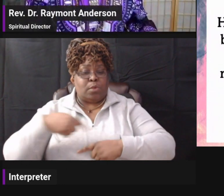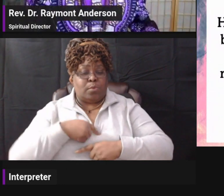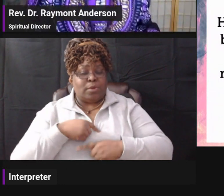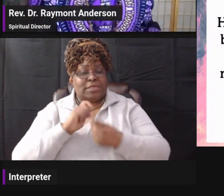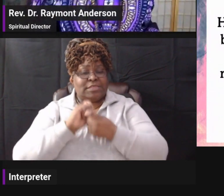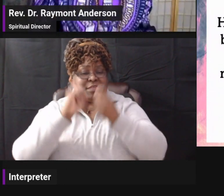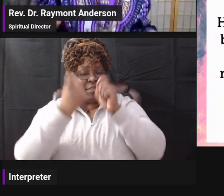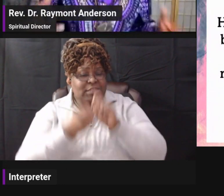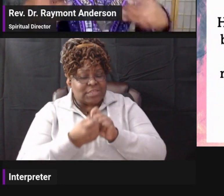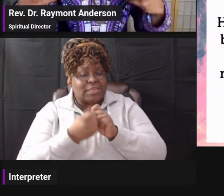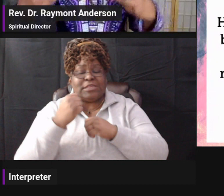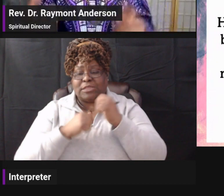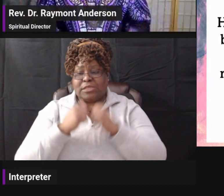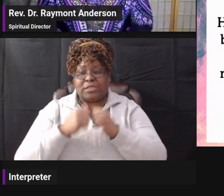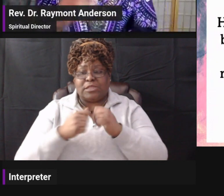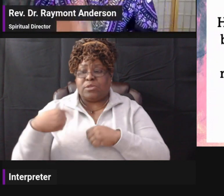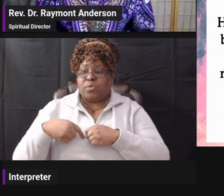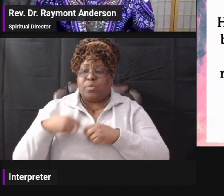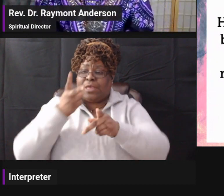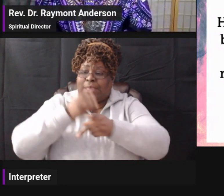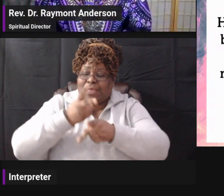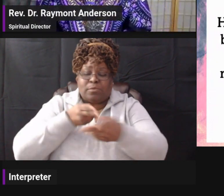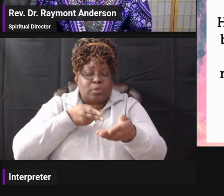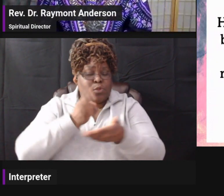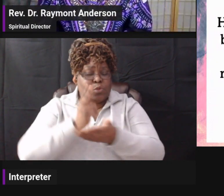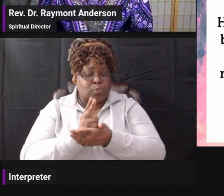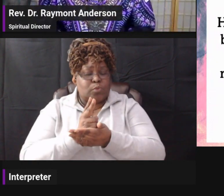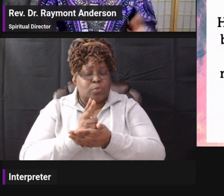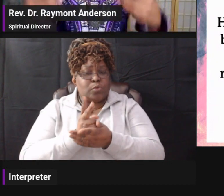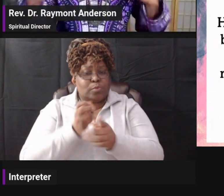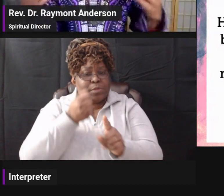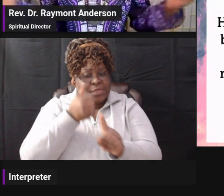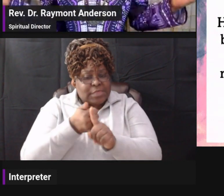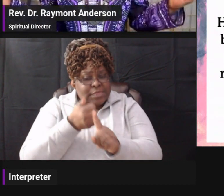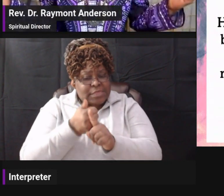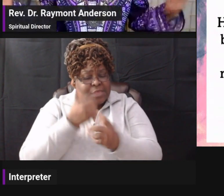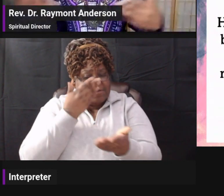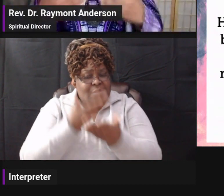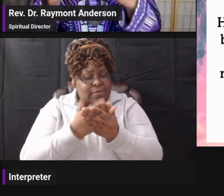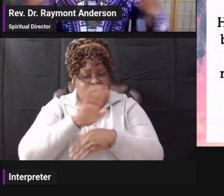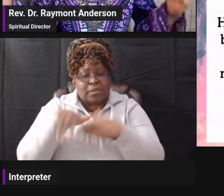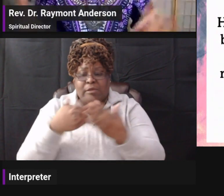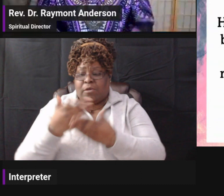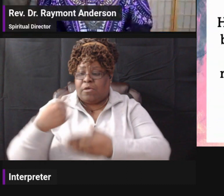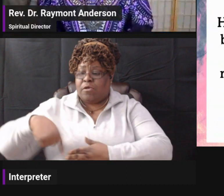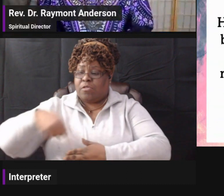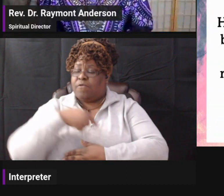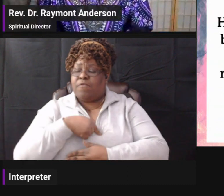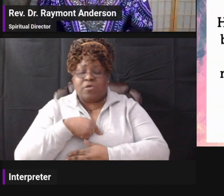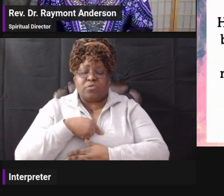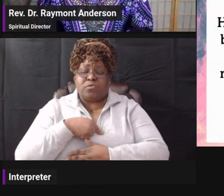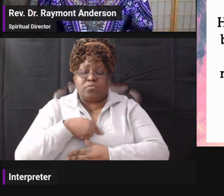the systems to such a degree with such power that we hold these truths to be self-evident, that all of